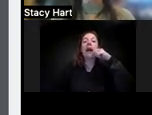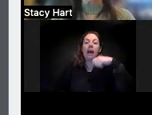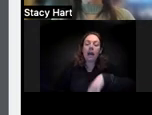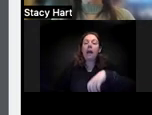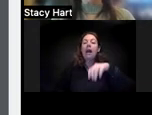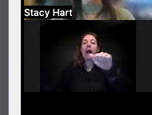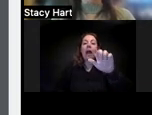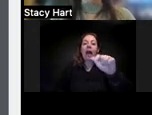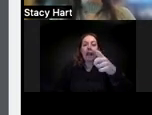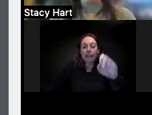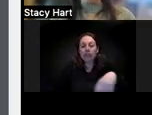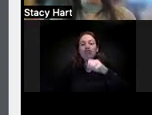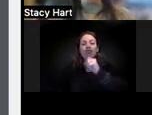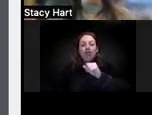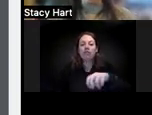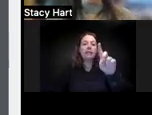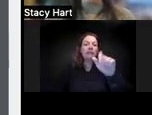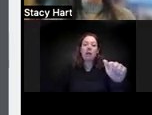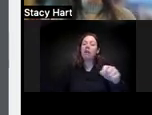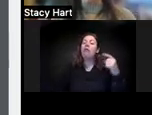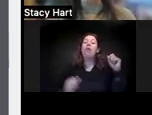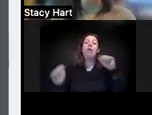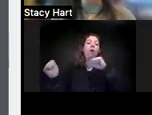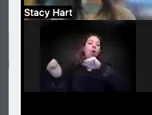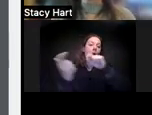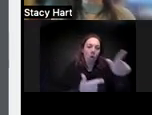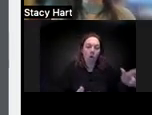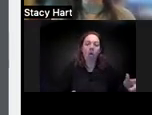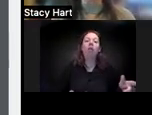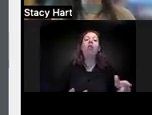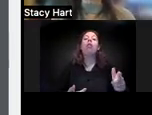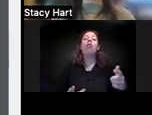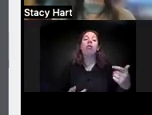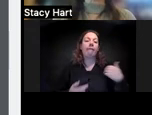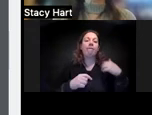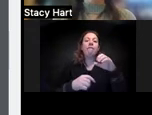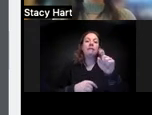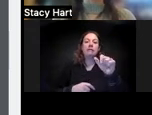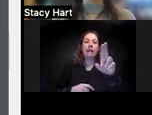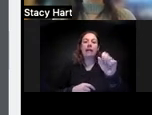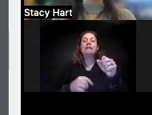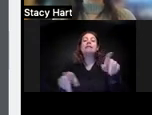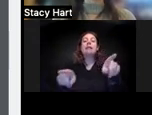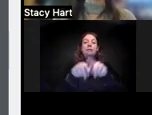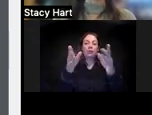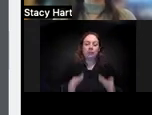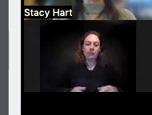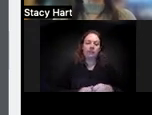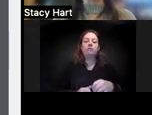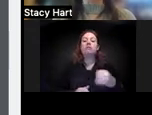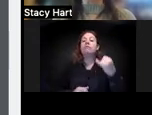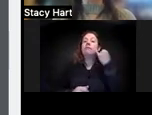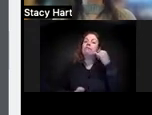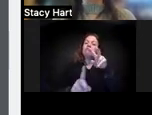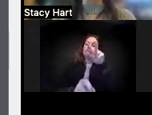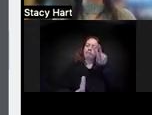experiences disability. If we are lucky enough to live long enough, we're likely to acquire either